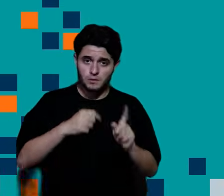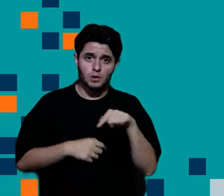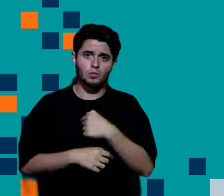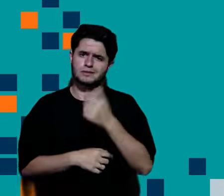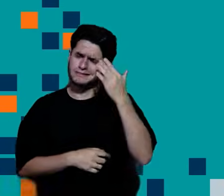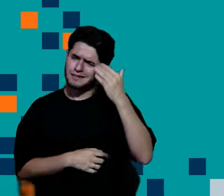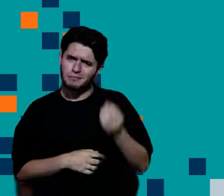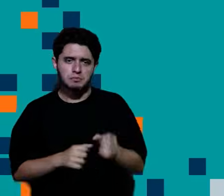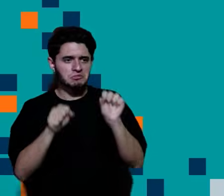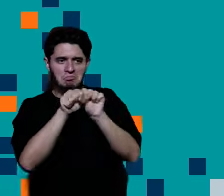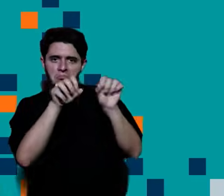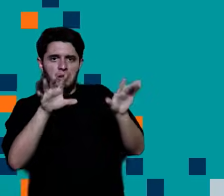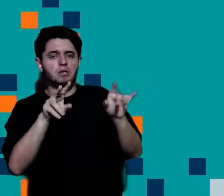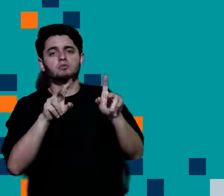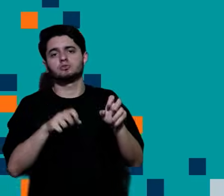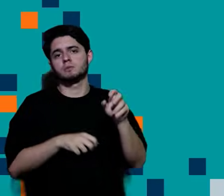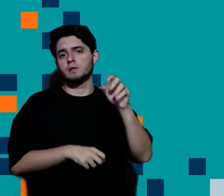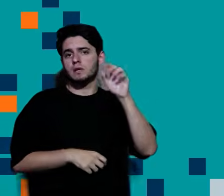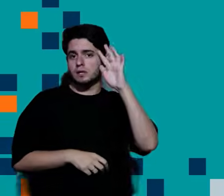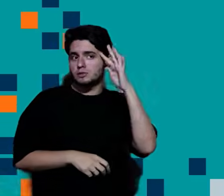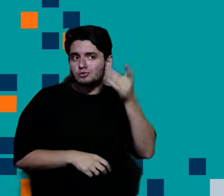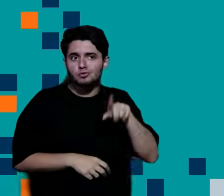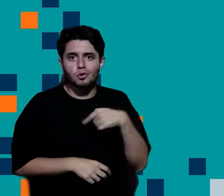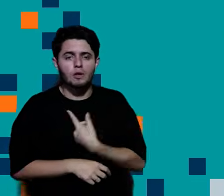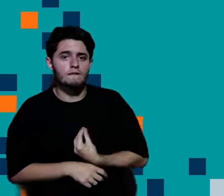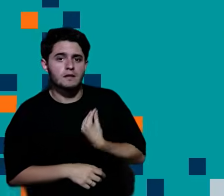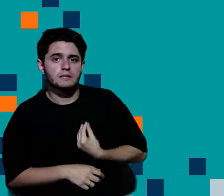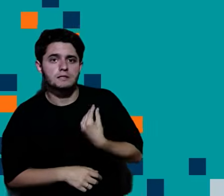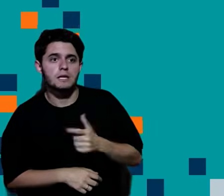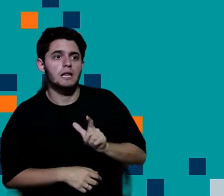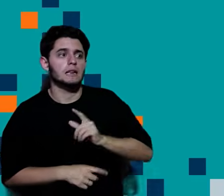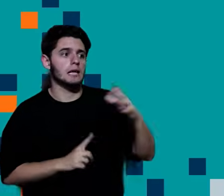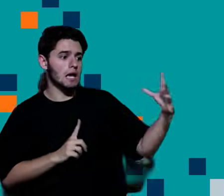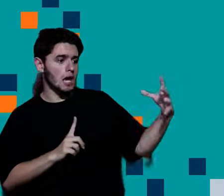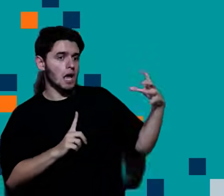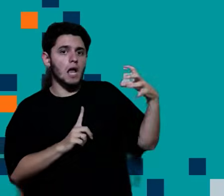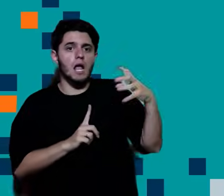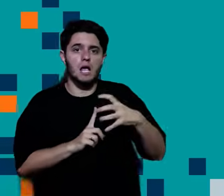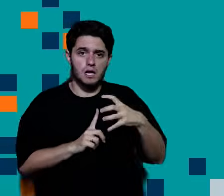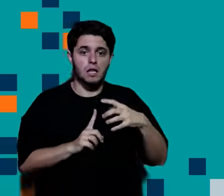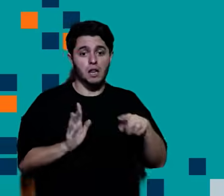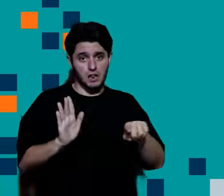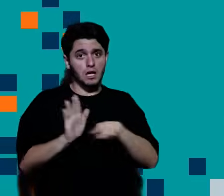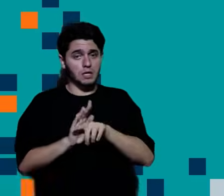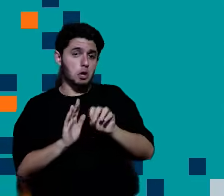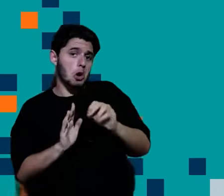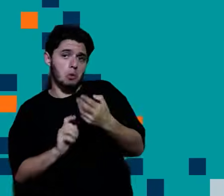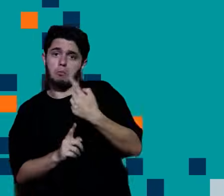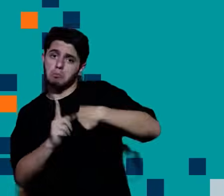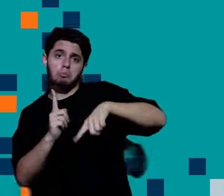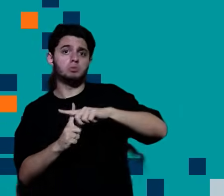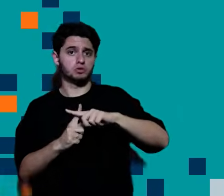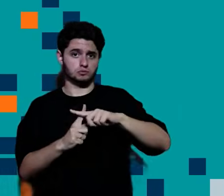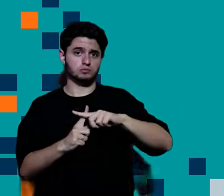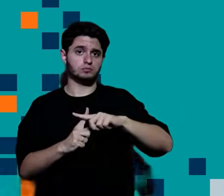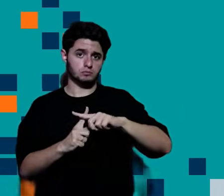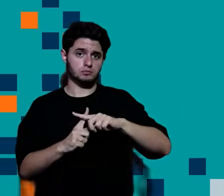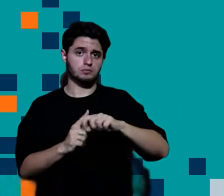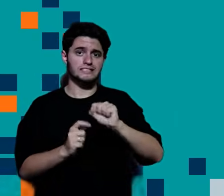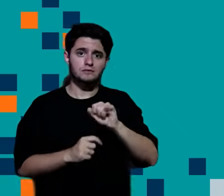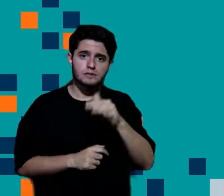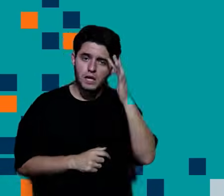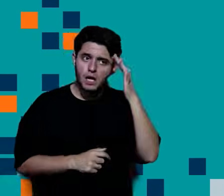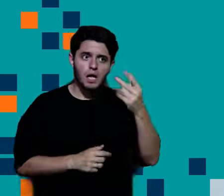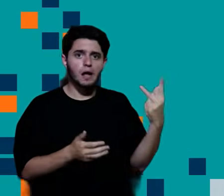that the design decisions we make can have significant positive or negative impacts on clearly our